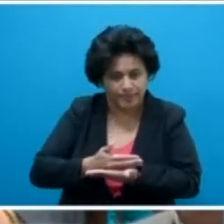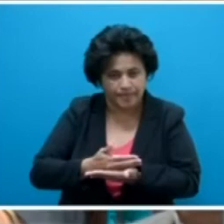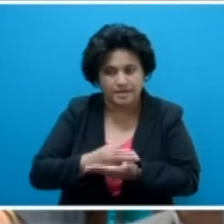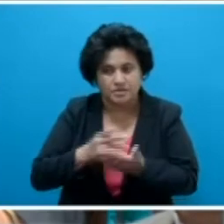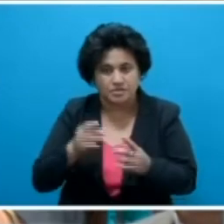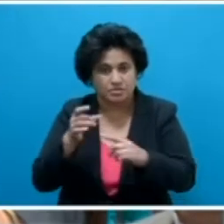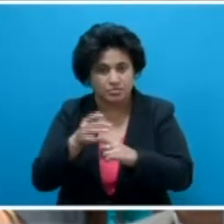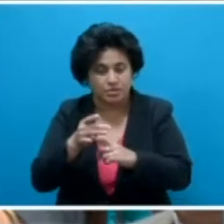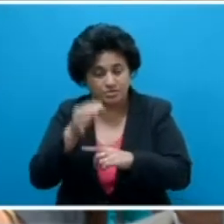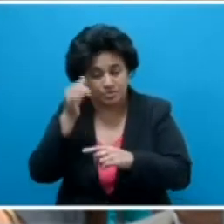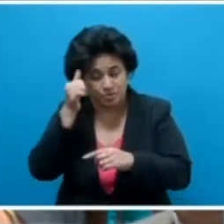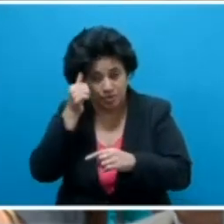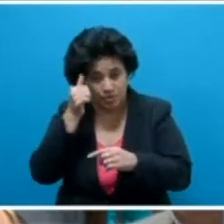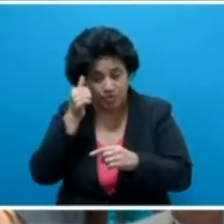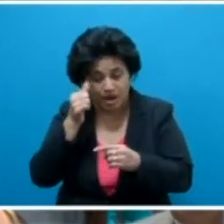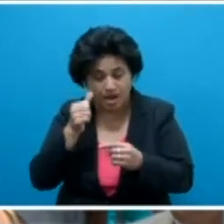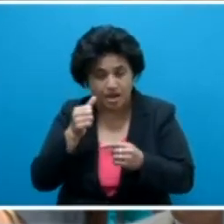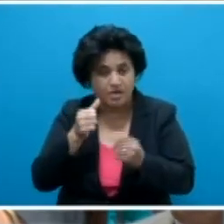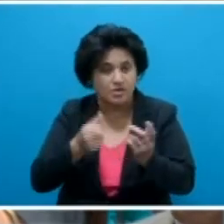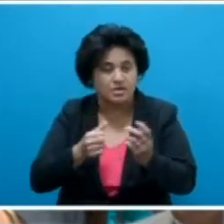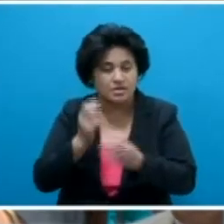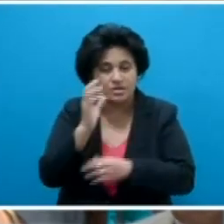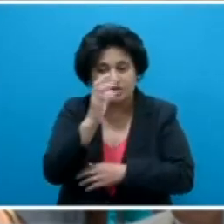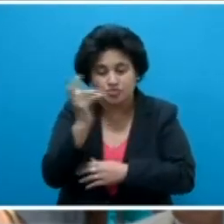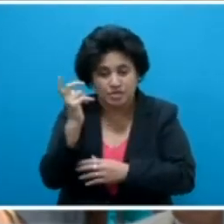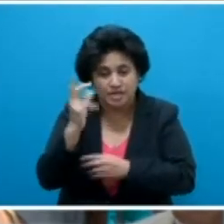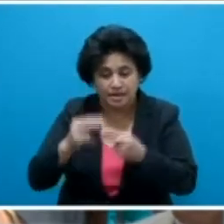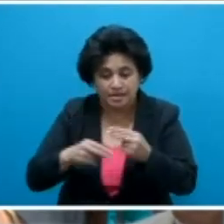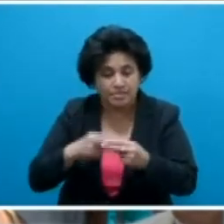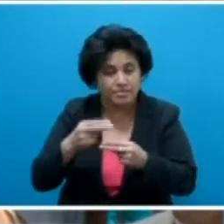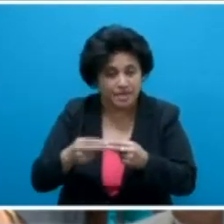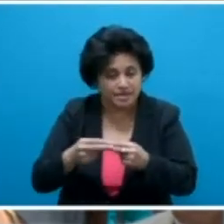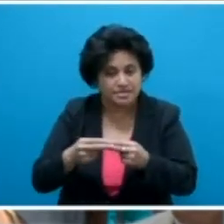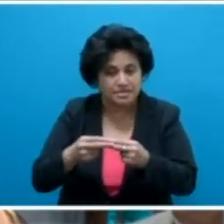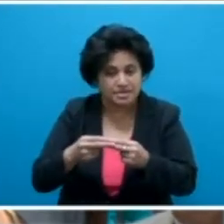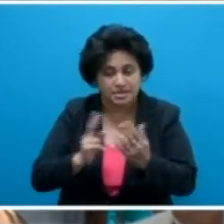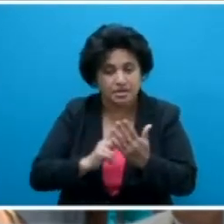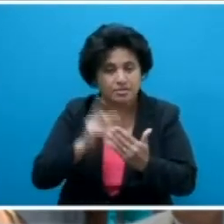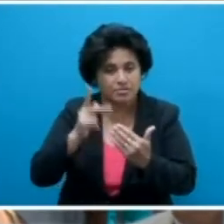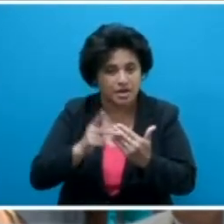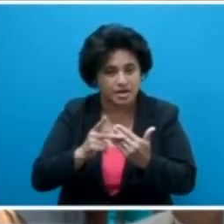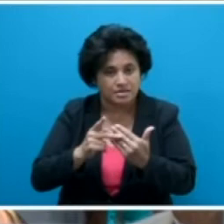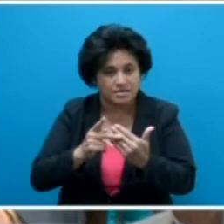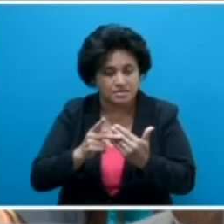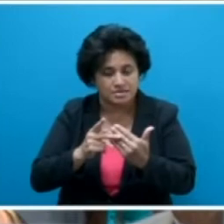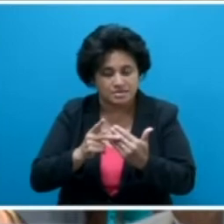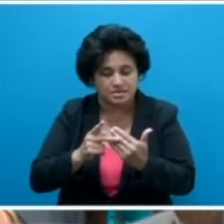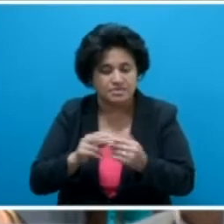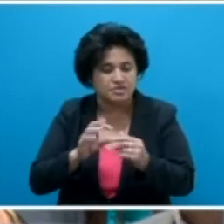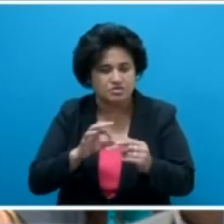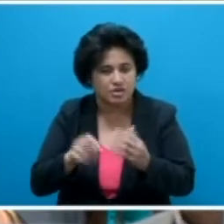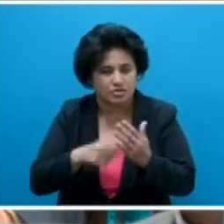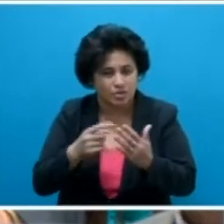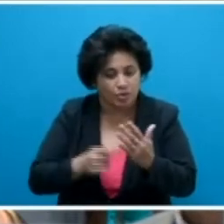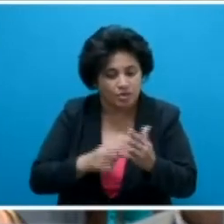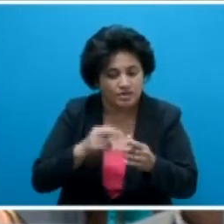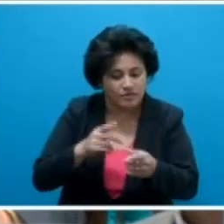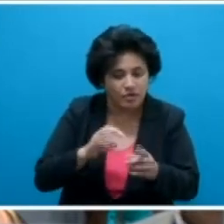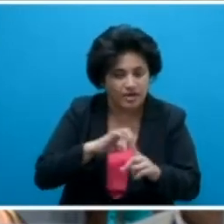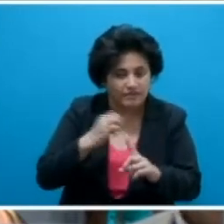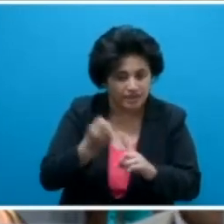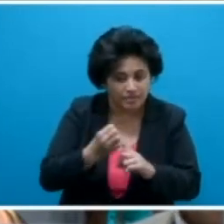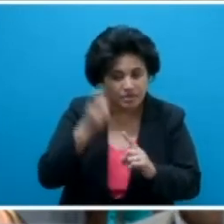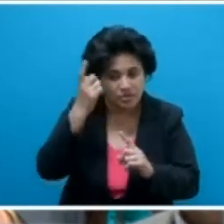planting initiative is not only aimed at addressing climate change and environmental concerns, but also at addressing